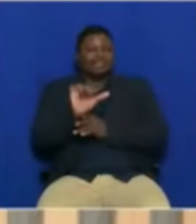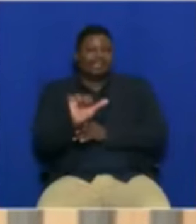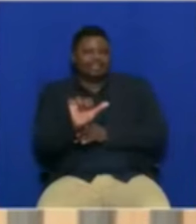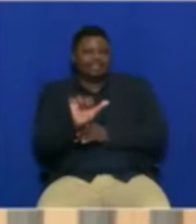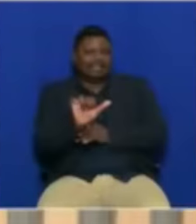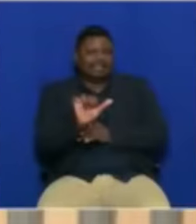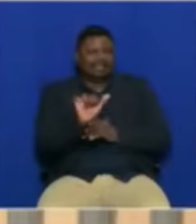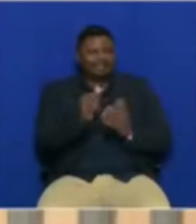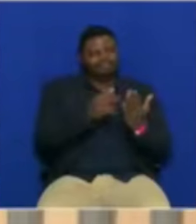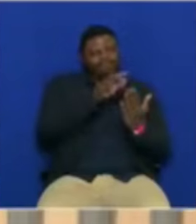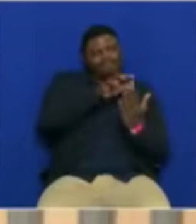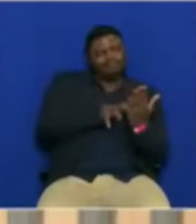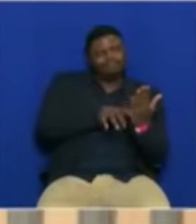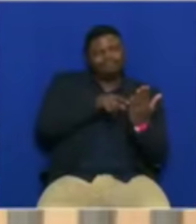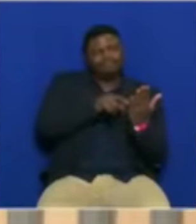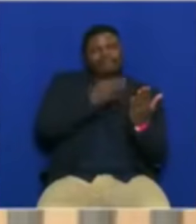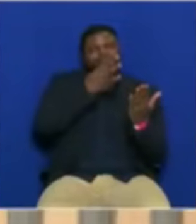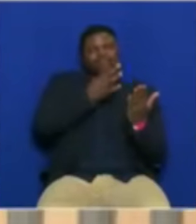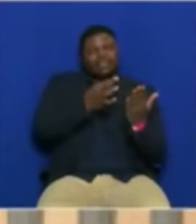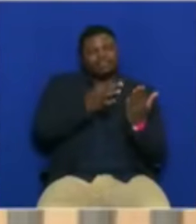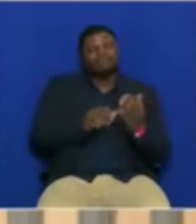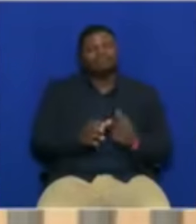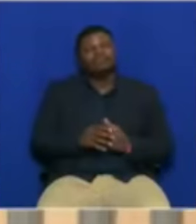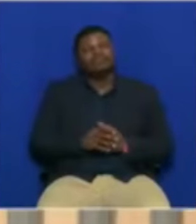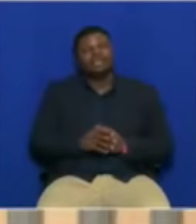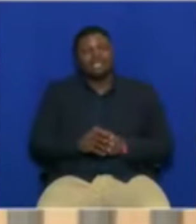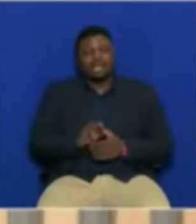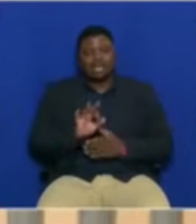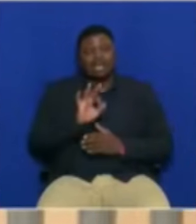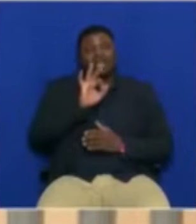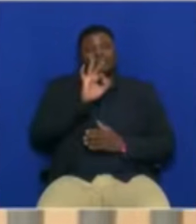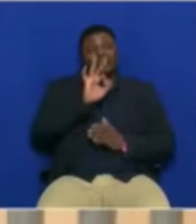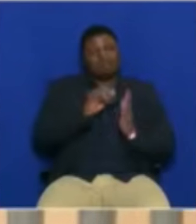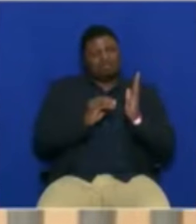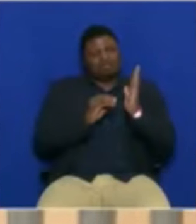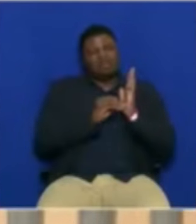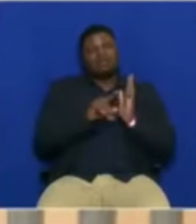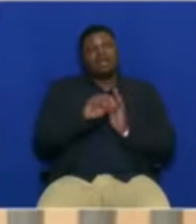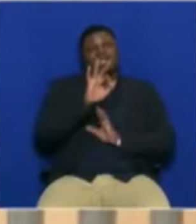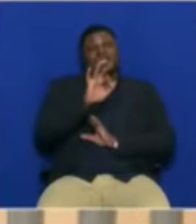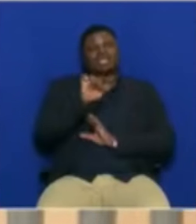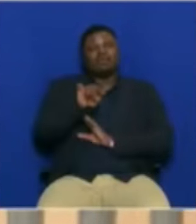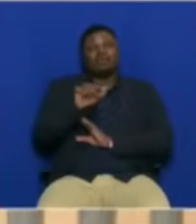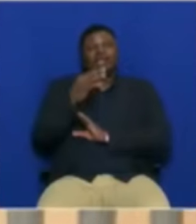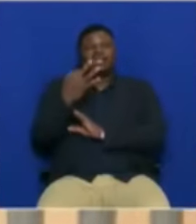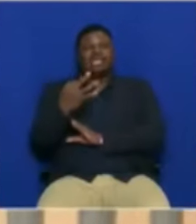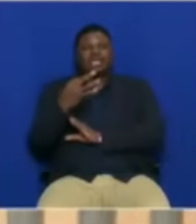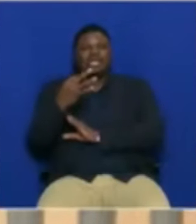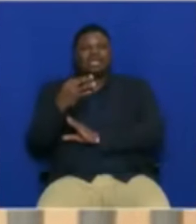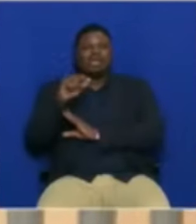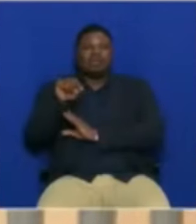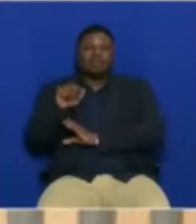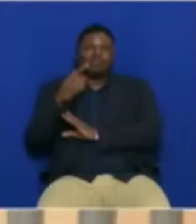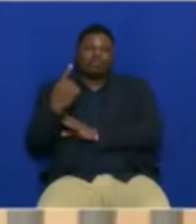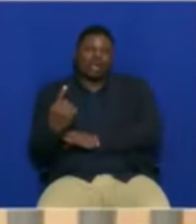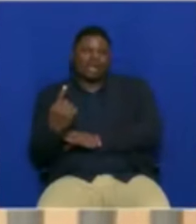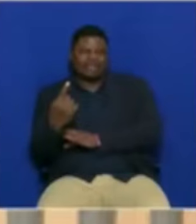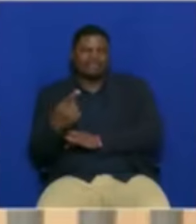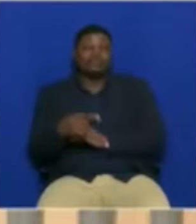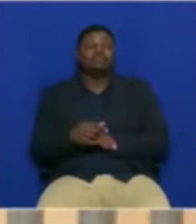at 3.1.1, the criminal allegations in the 6 cases which were opened are leveled